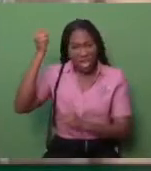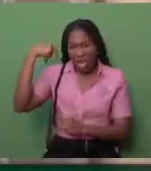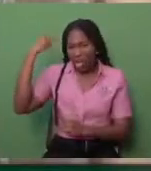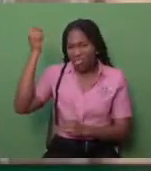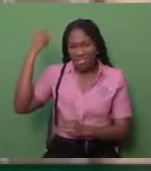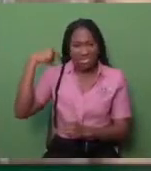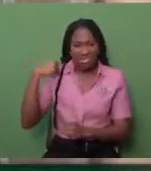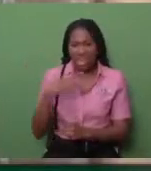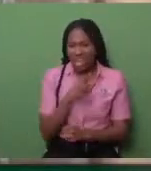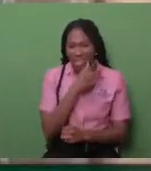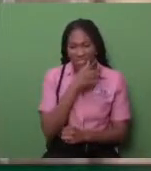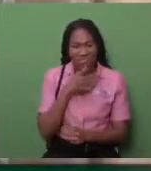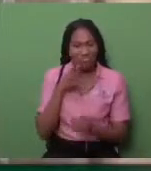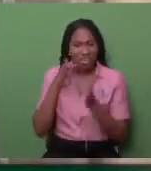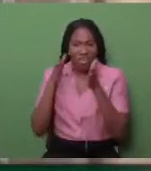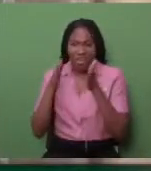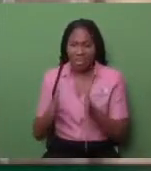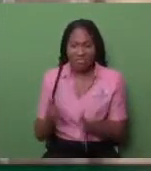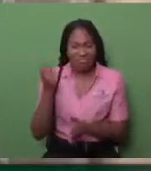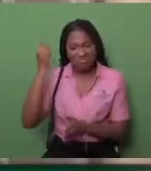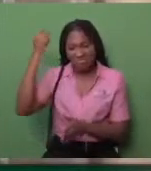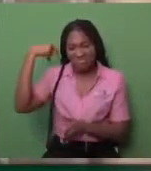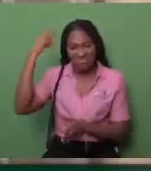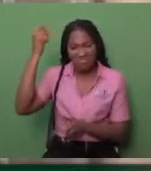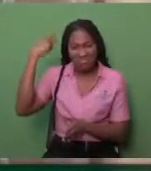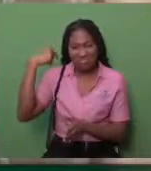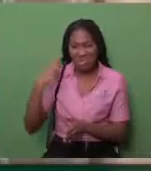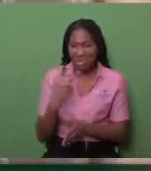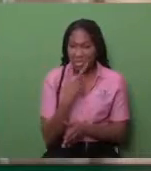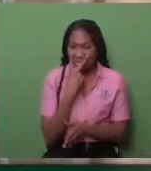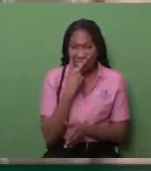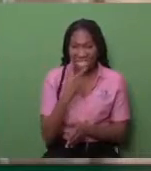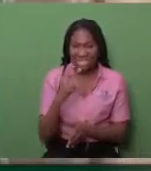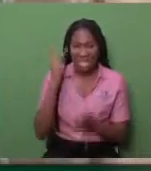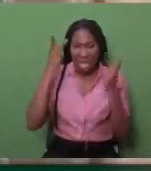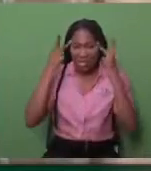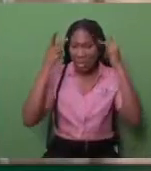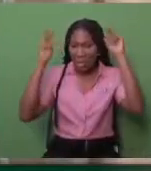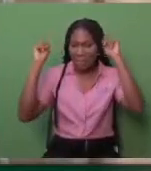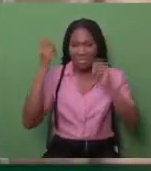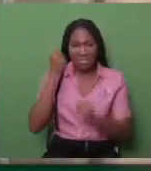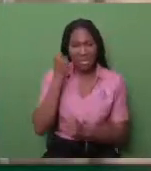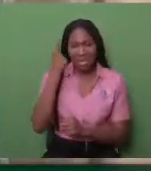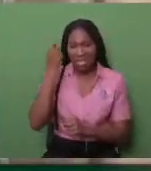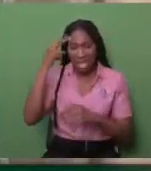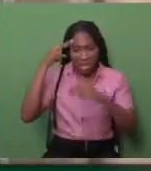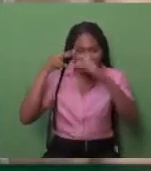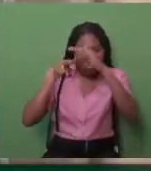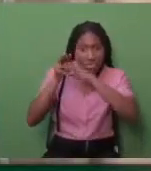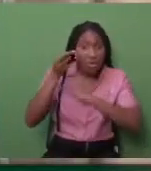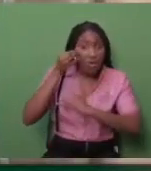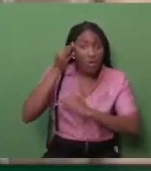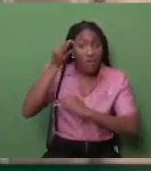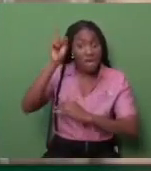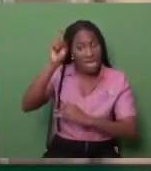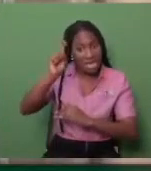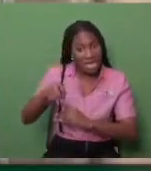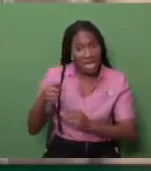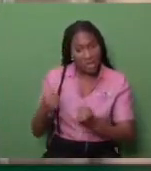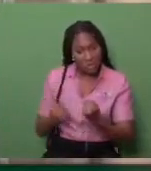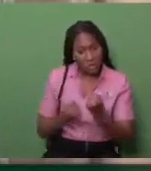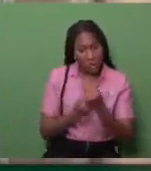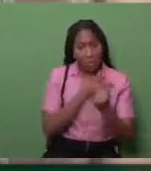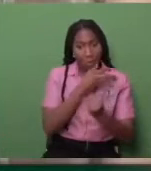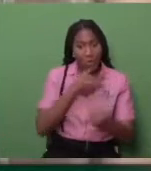in this budget presentation the lack of foresight of how to boost the agricultural sector. And you recall when the Prime Minister told